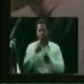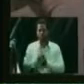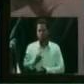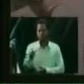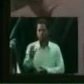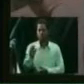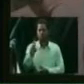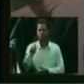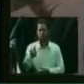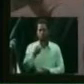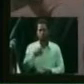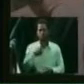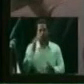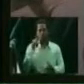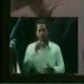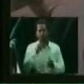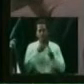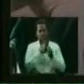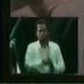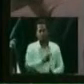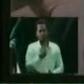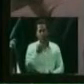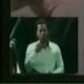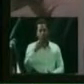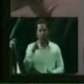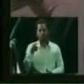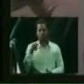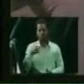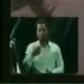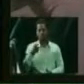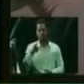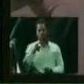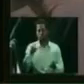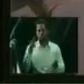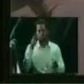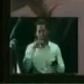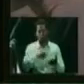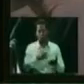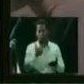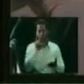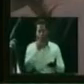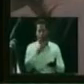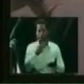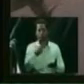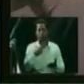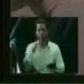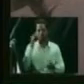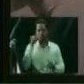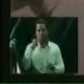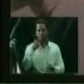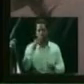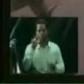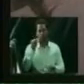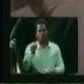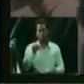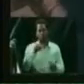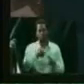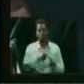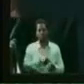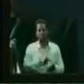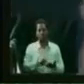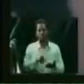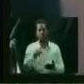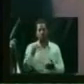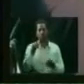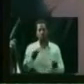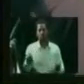Please do not follow in their footsteps. Please right this wrong. Please vote no on this resolution. Thank you. Any questions